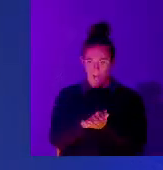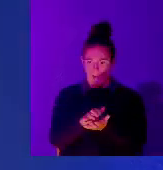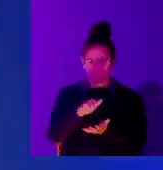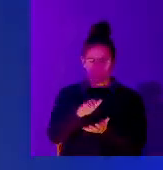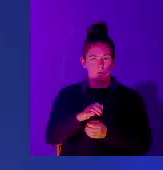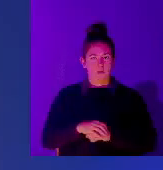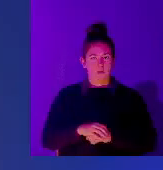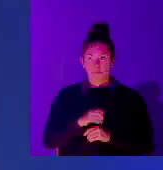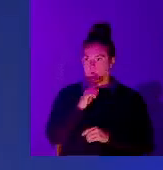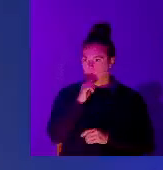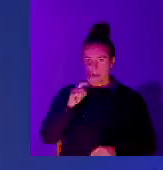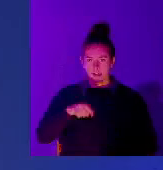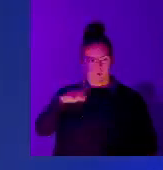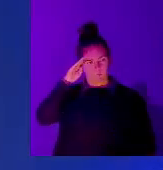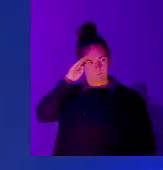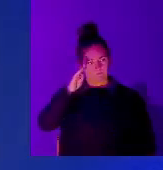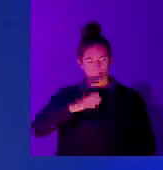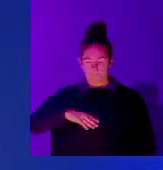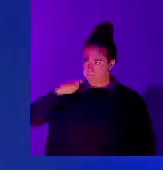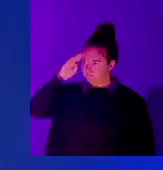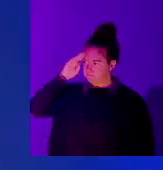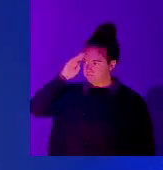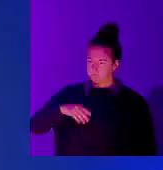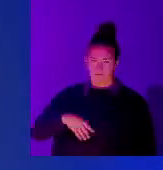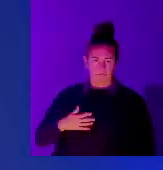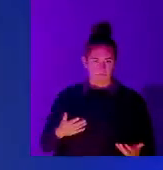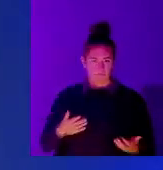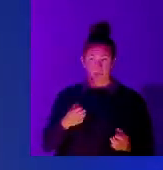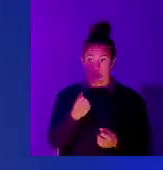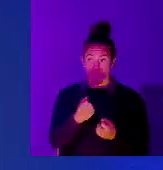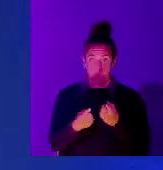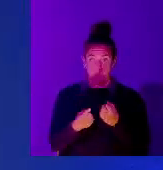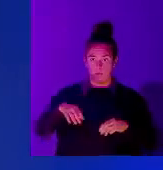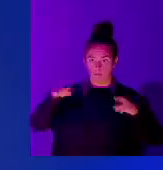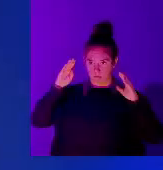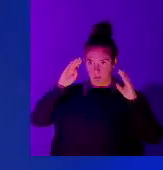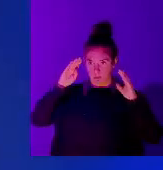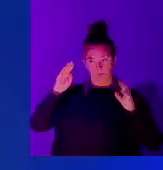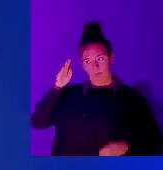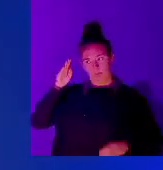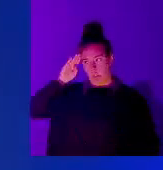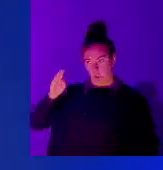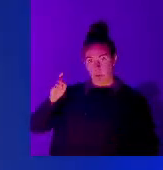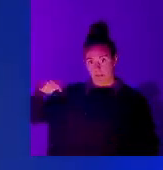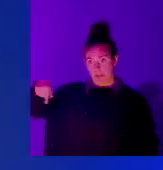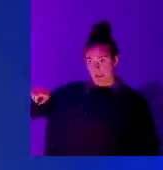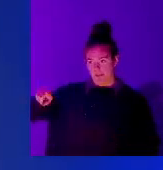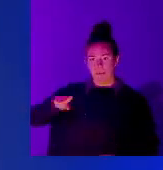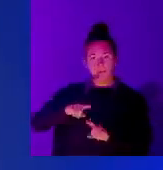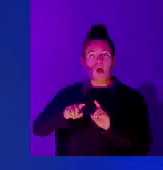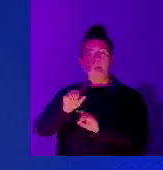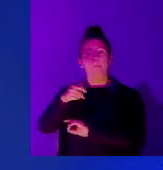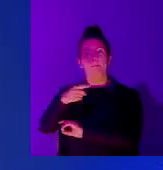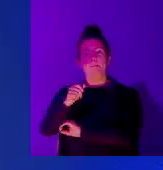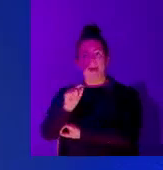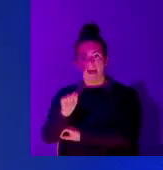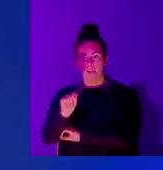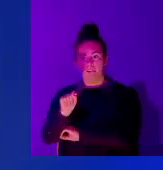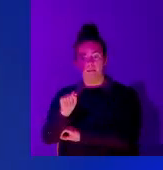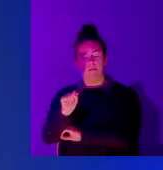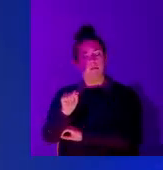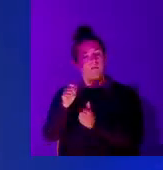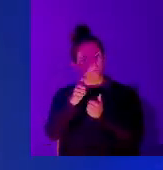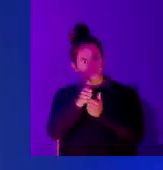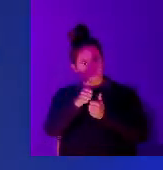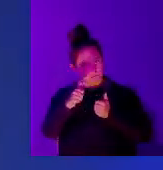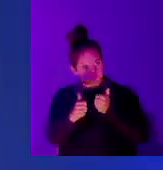other. Everybody saluted them, but Patton was subordinate. That's the way it is with God,